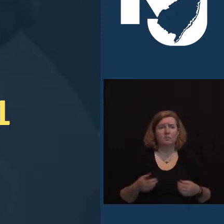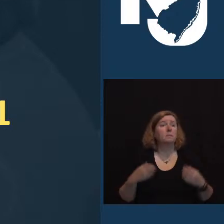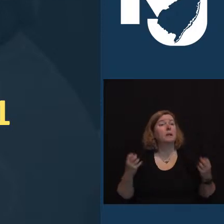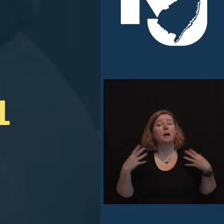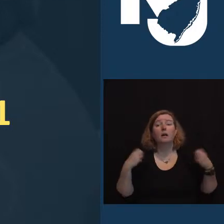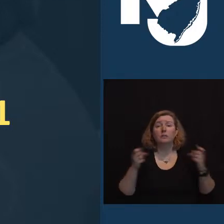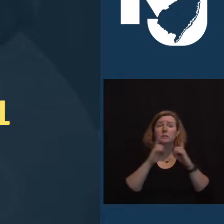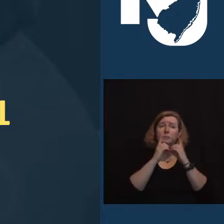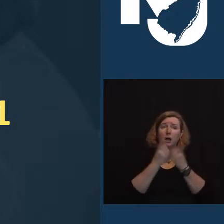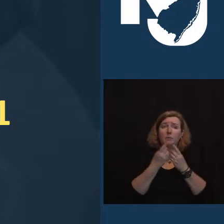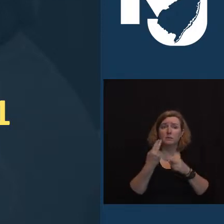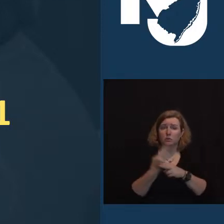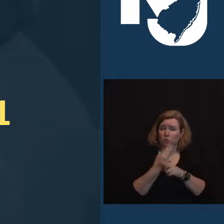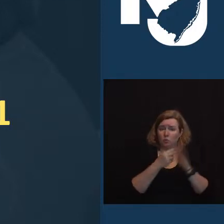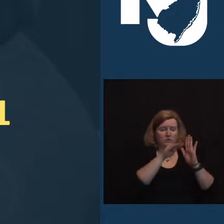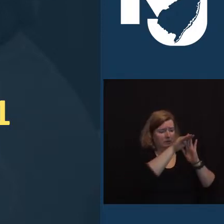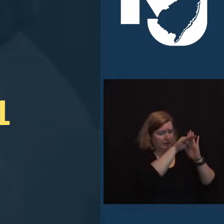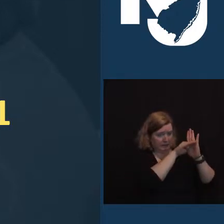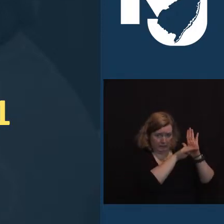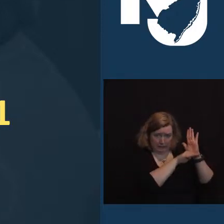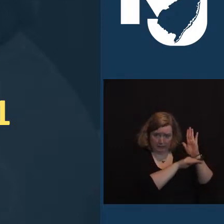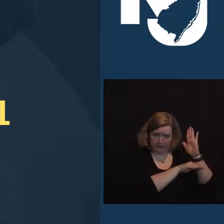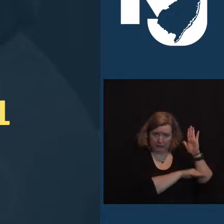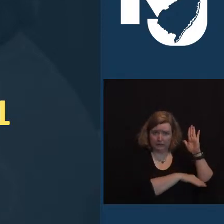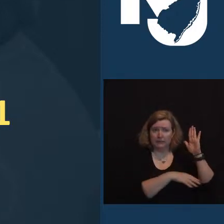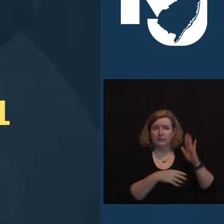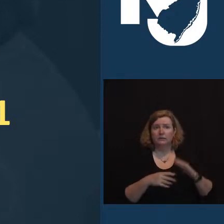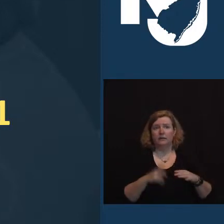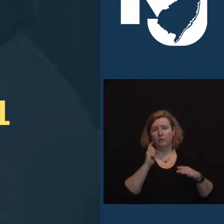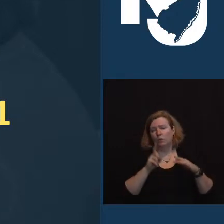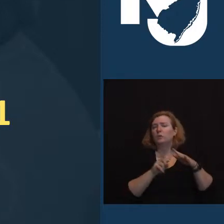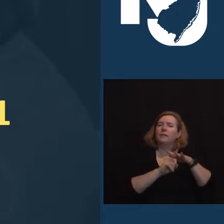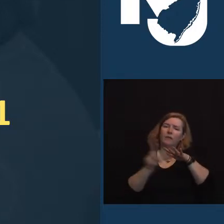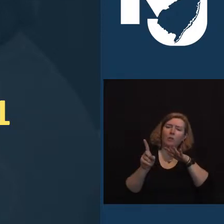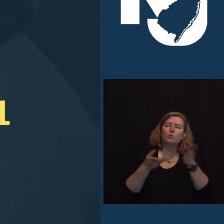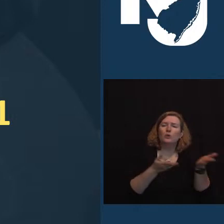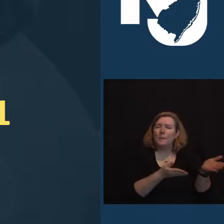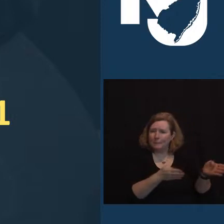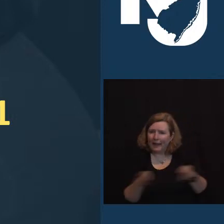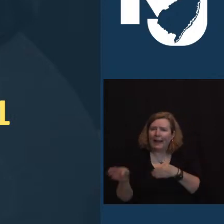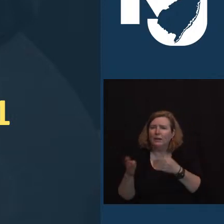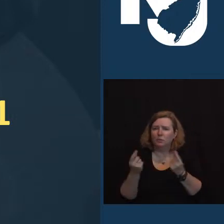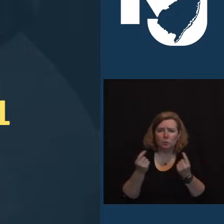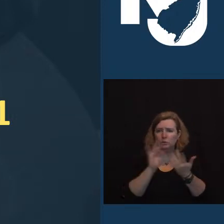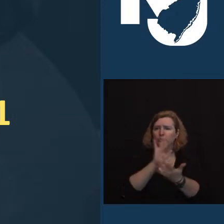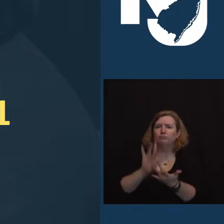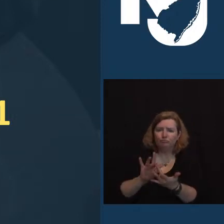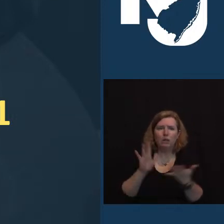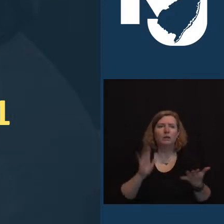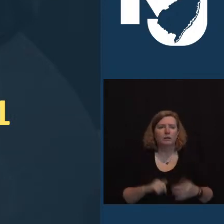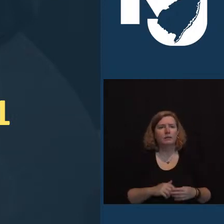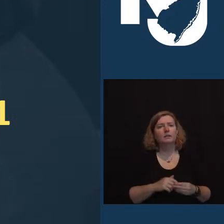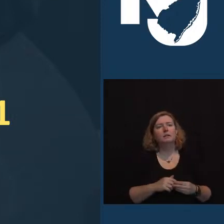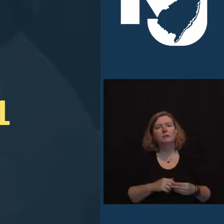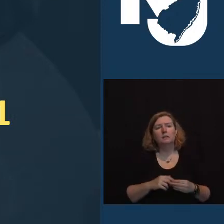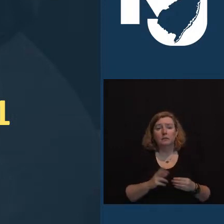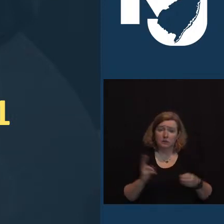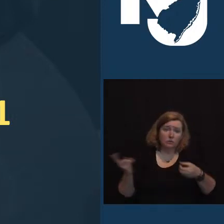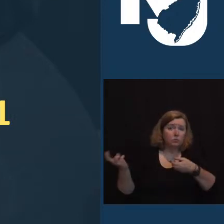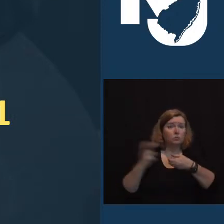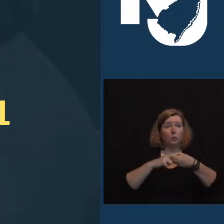to help them with vaccination planning. To join Register Ready, text, you can see it there on the